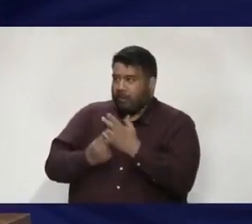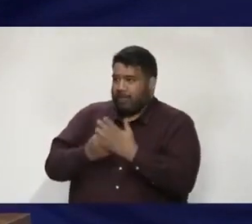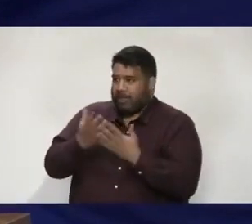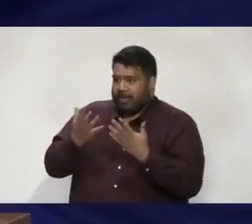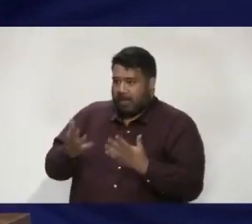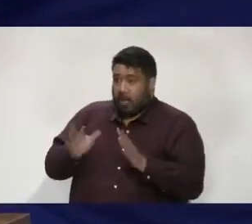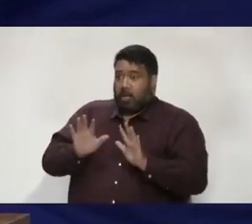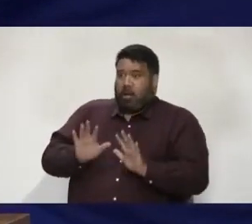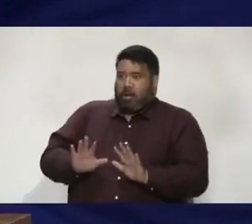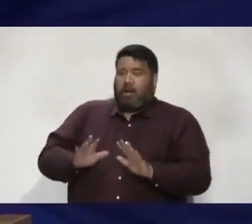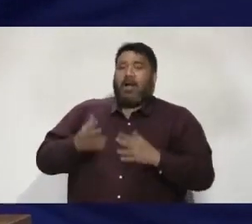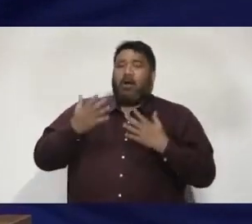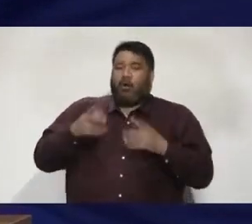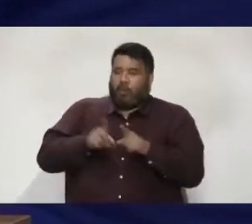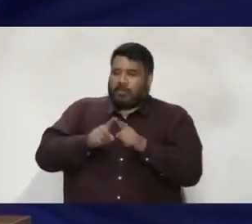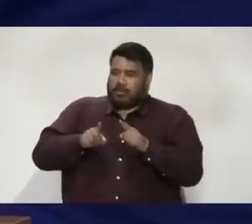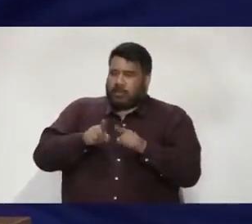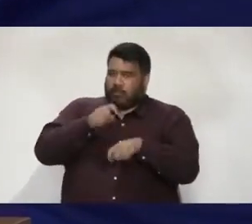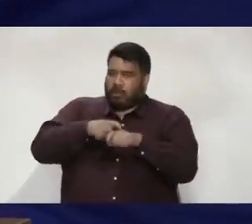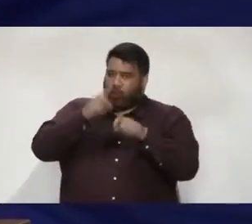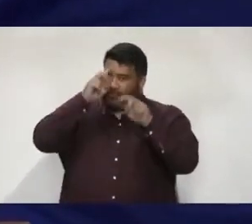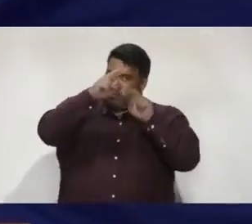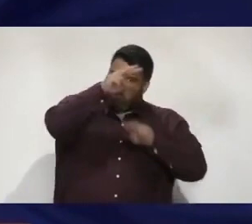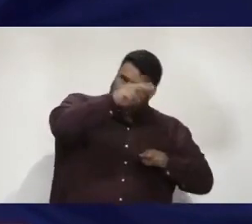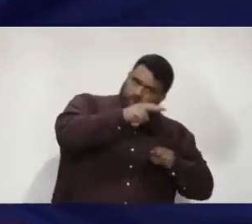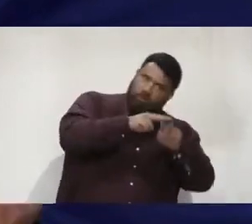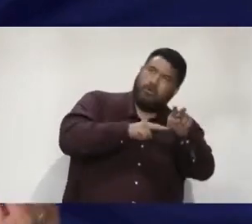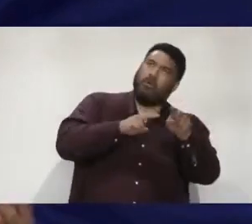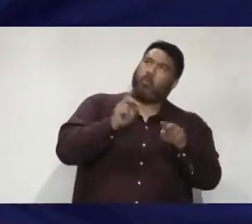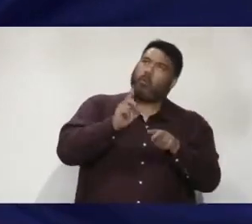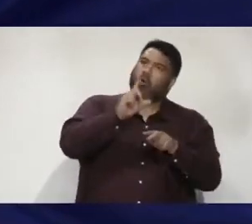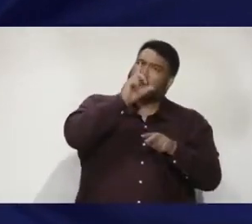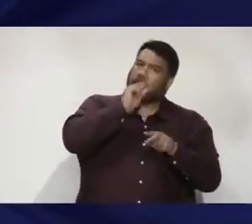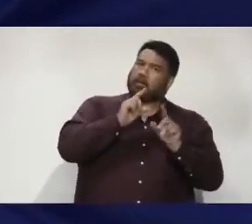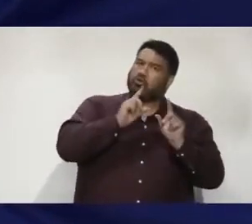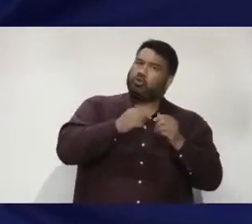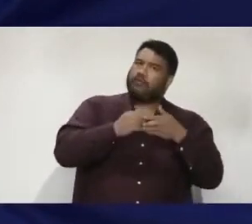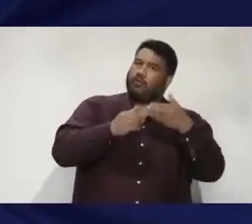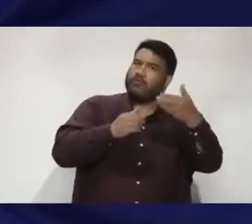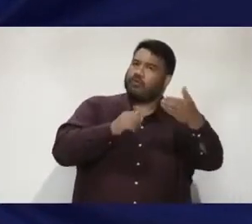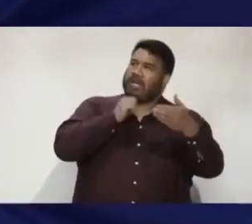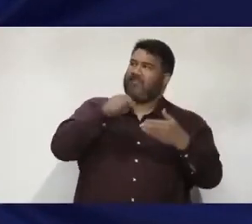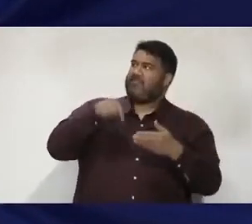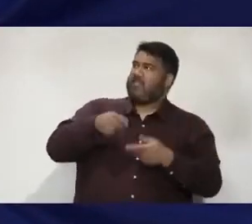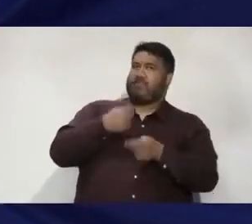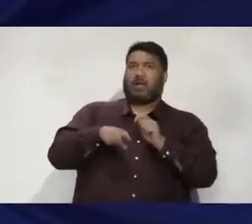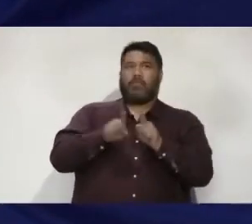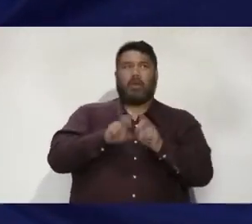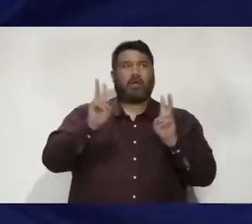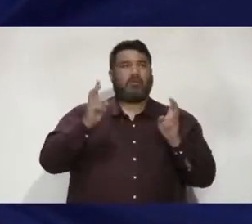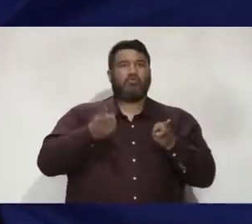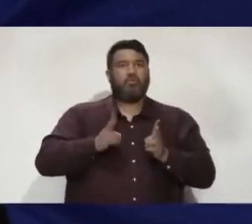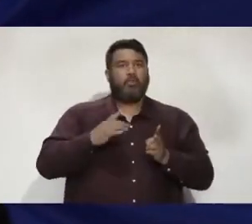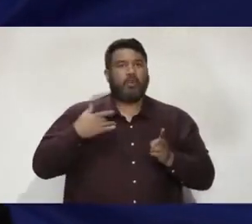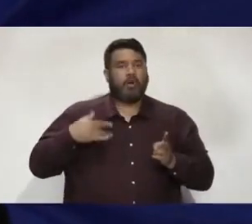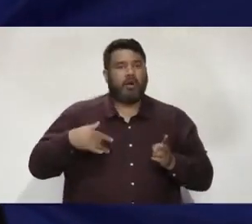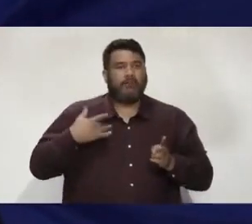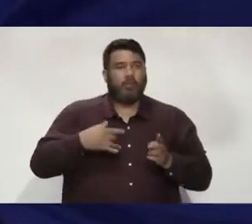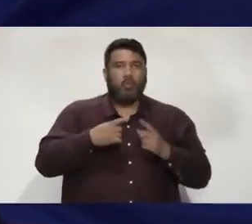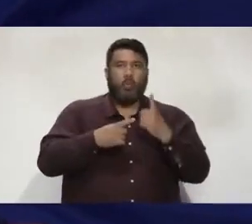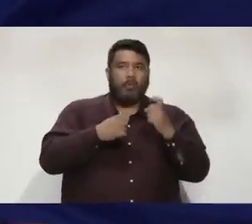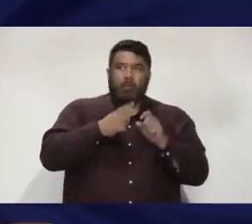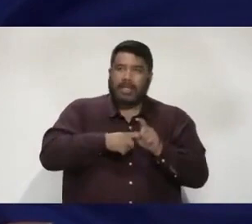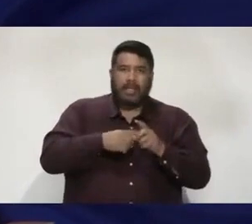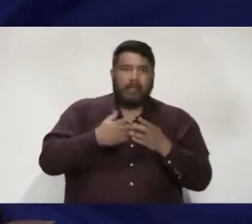to think about what this might look like in a more semi-permanent state if we are needing to do this for another year or another 18 months.